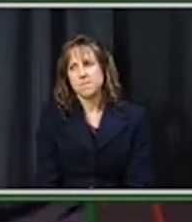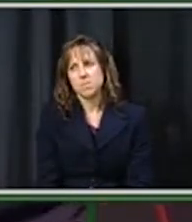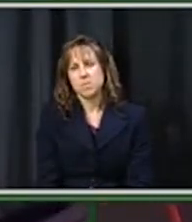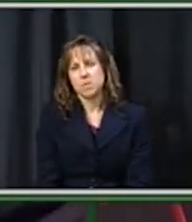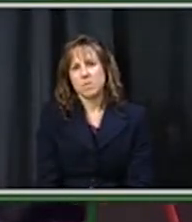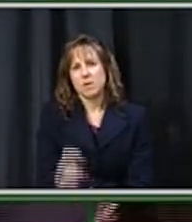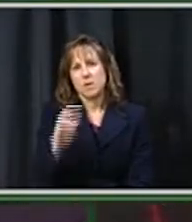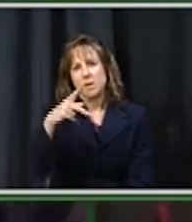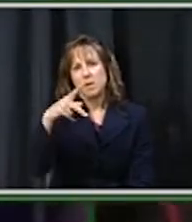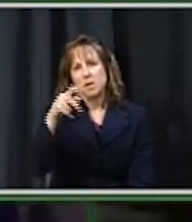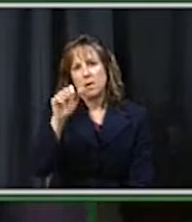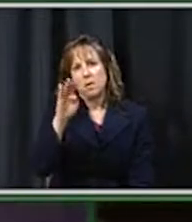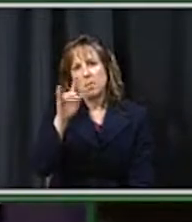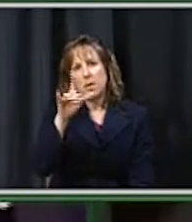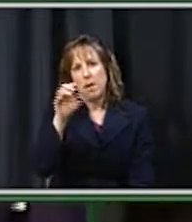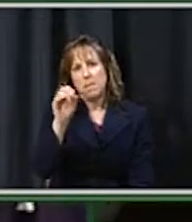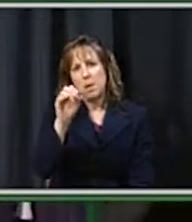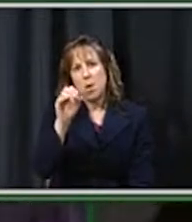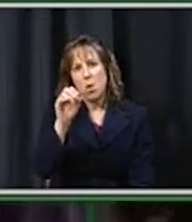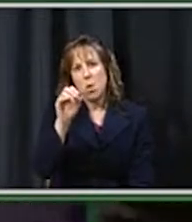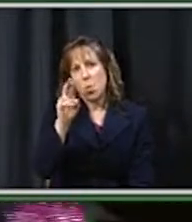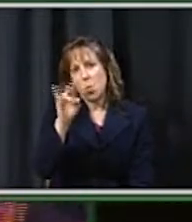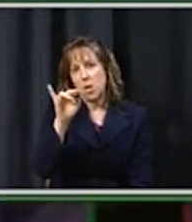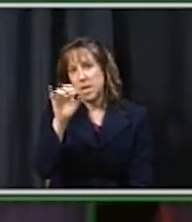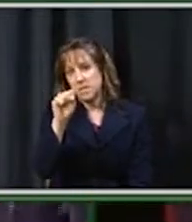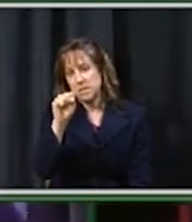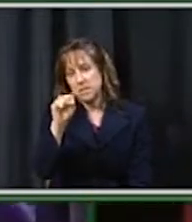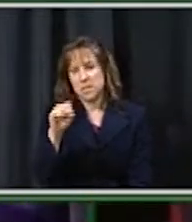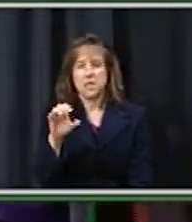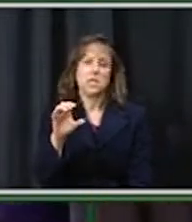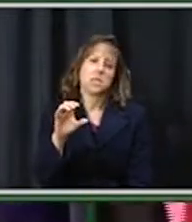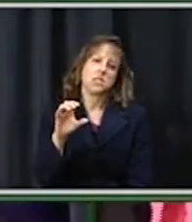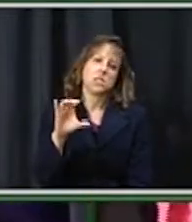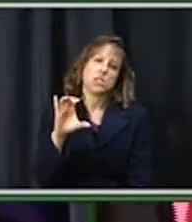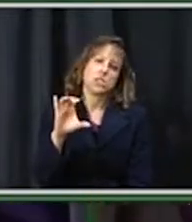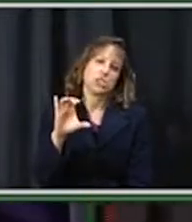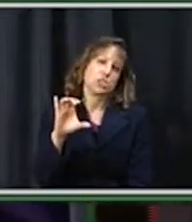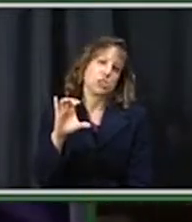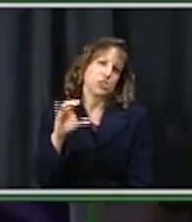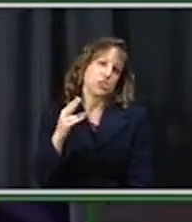Pablo Andres Frias. Chelsea Loves Fusselman.